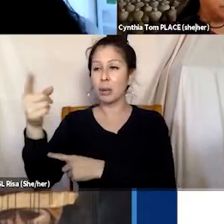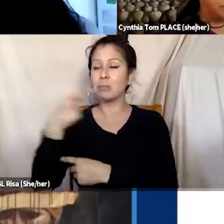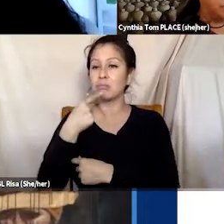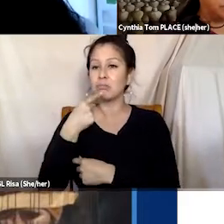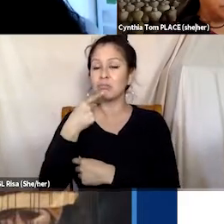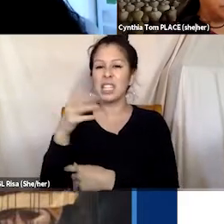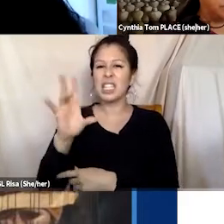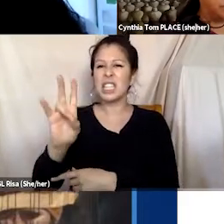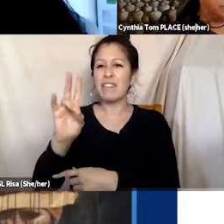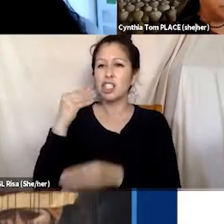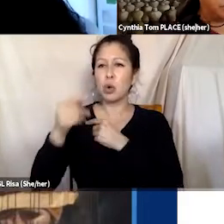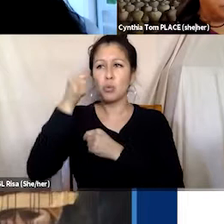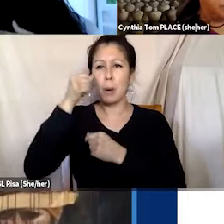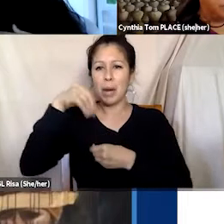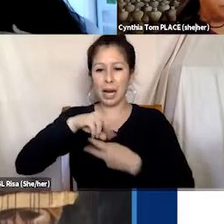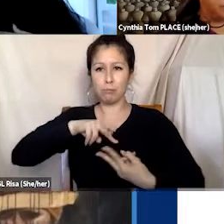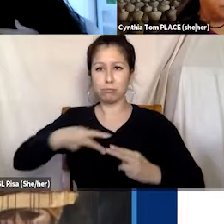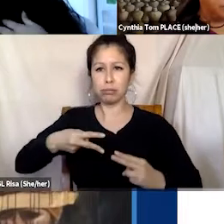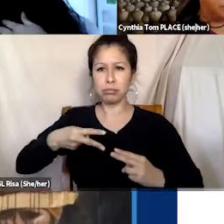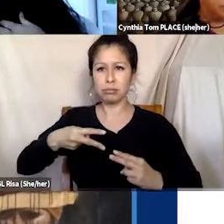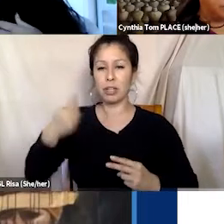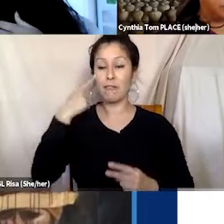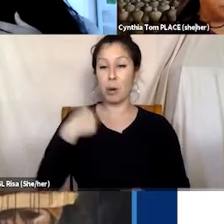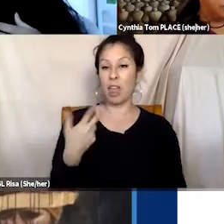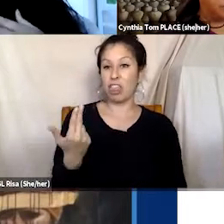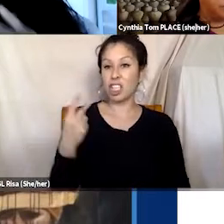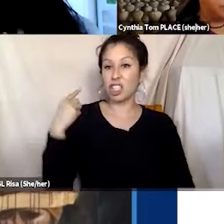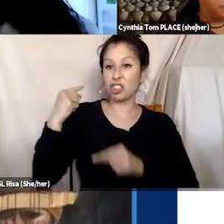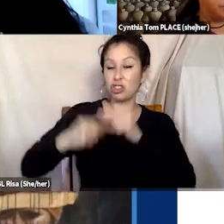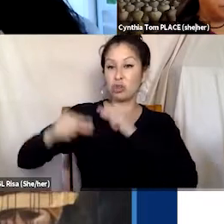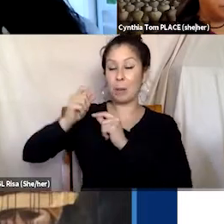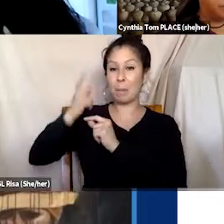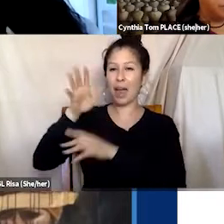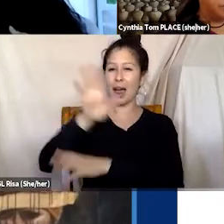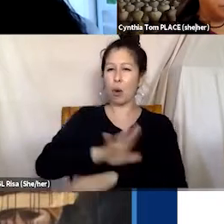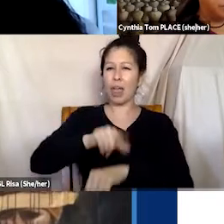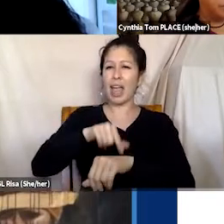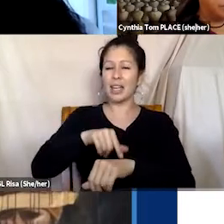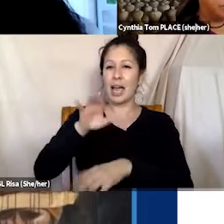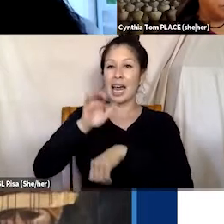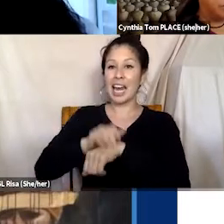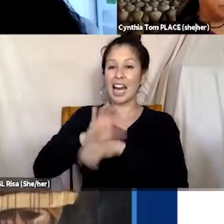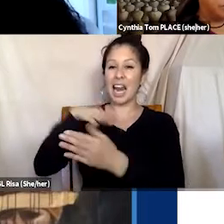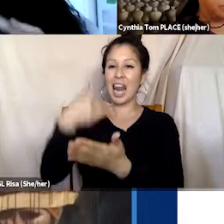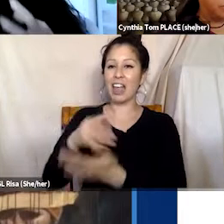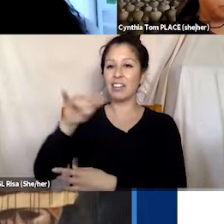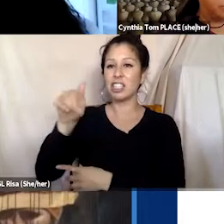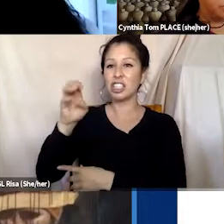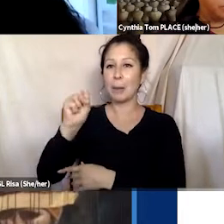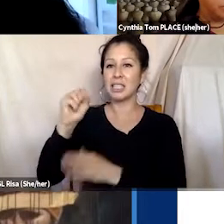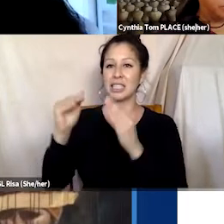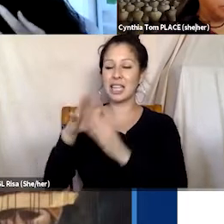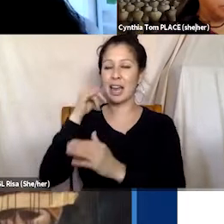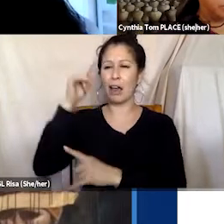say 7. For me personally, 13 generations back is right about the time the English landed in Jamestown and